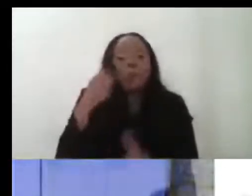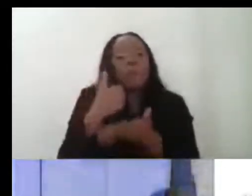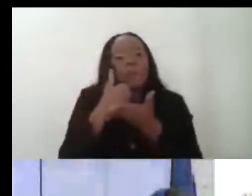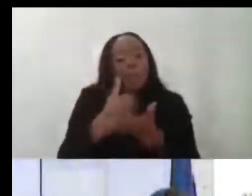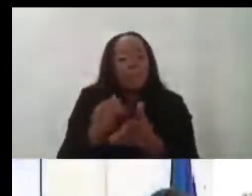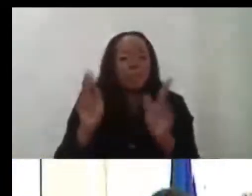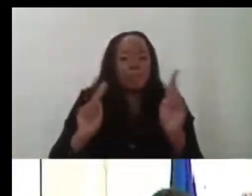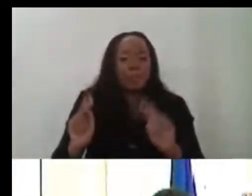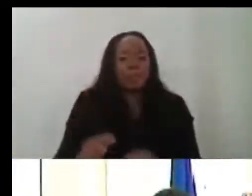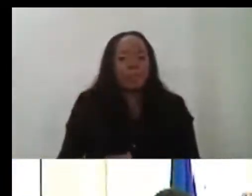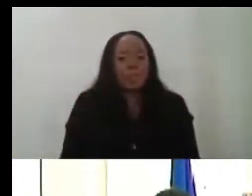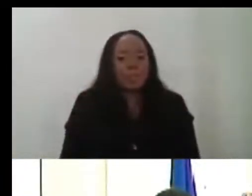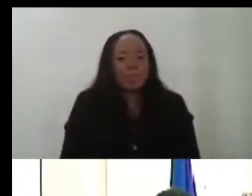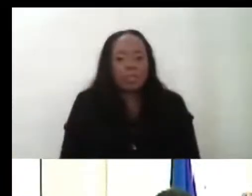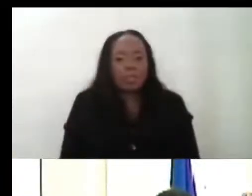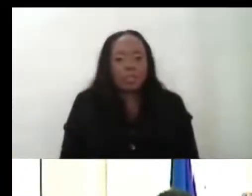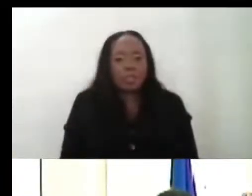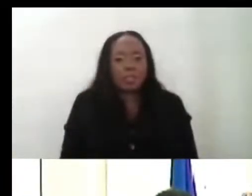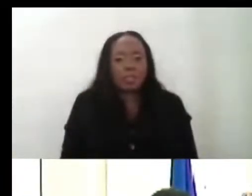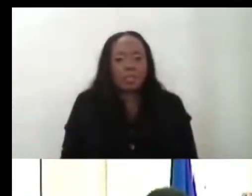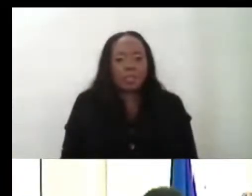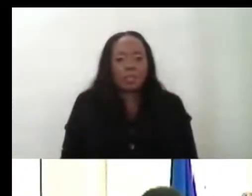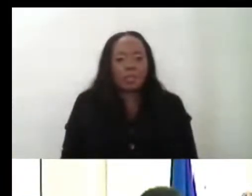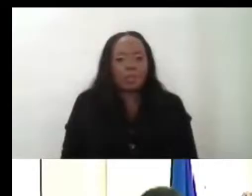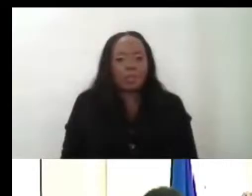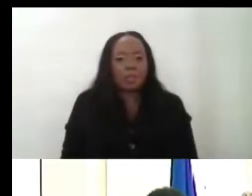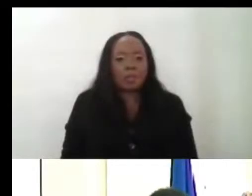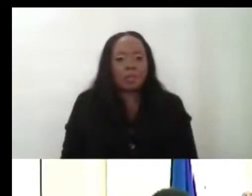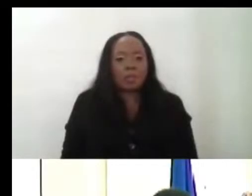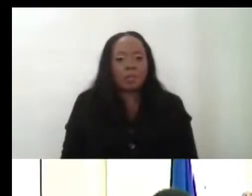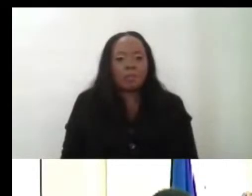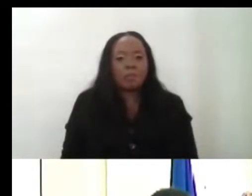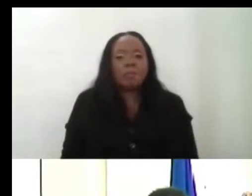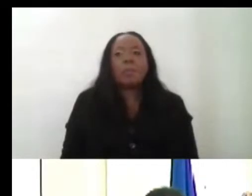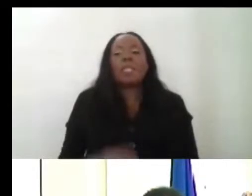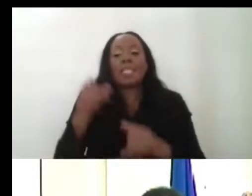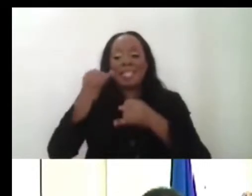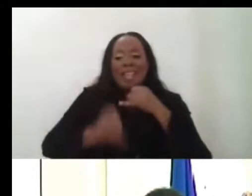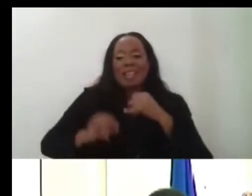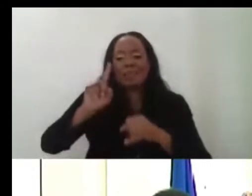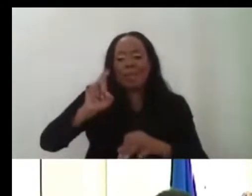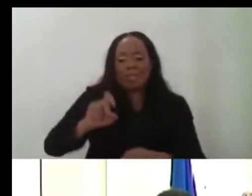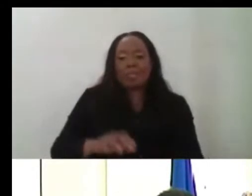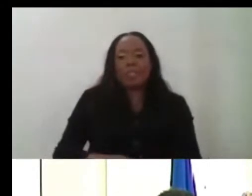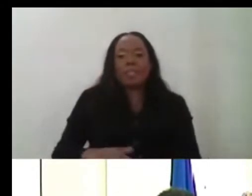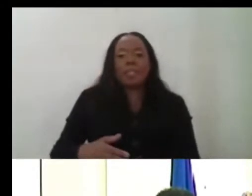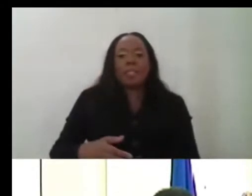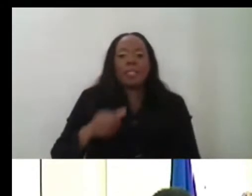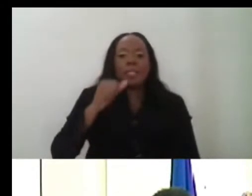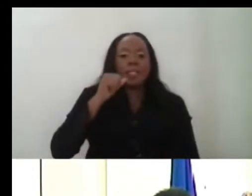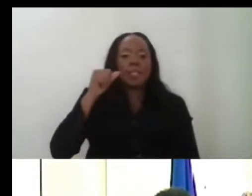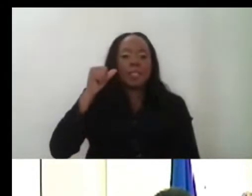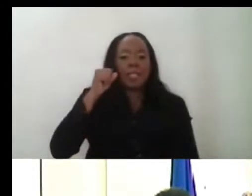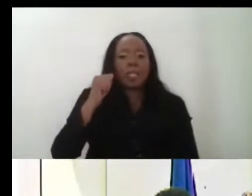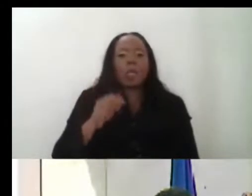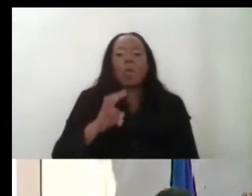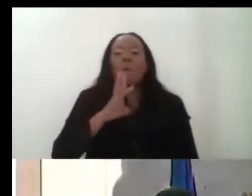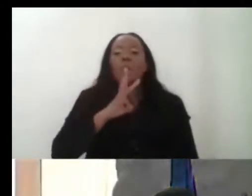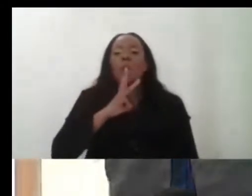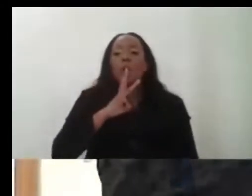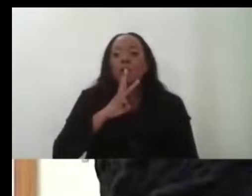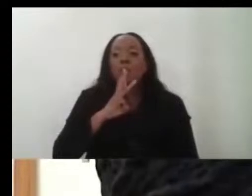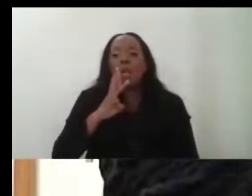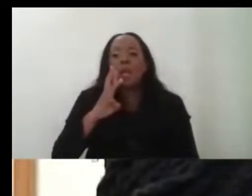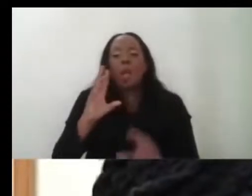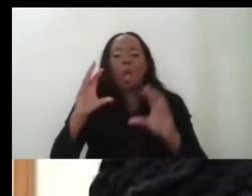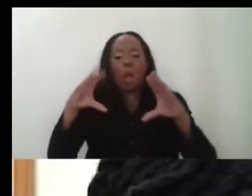And then lastly from me, yesterday there was a major water outage and some schools were impacted. I think the question led to perhaps